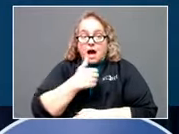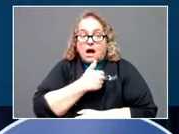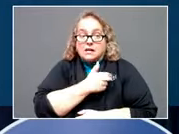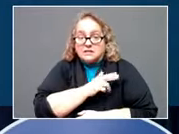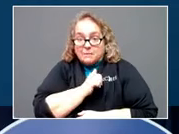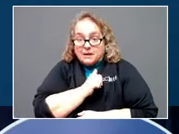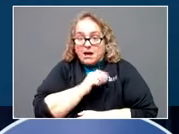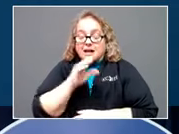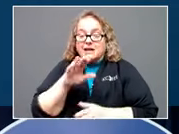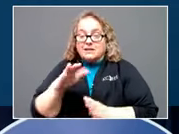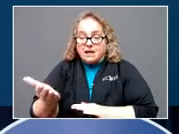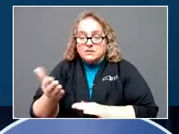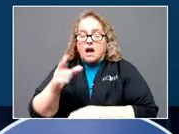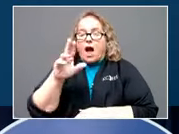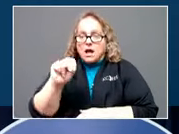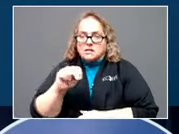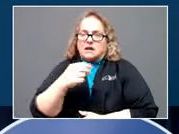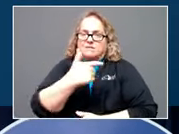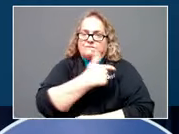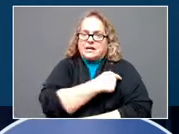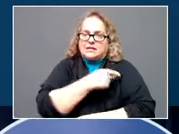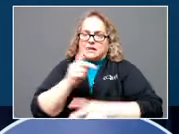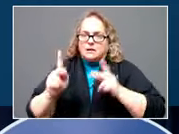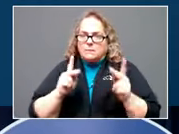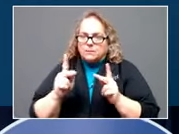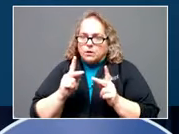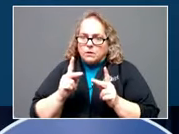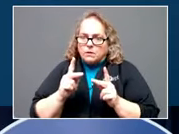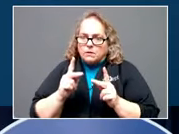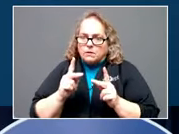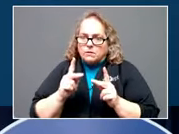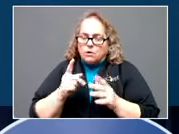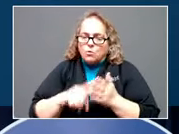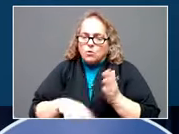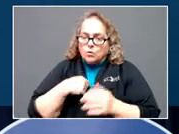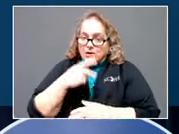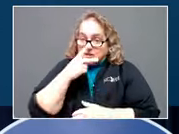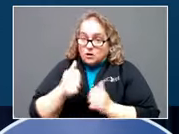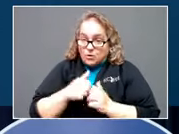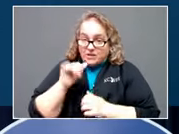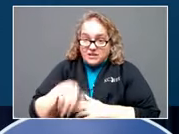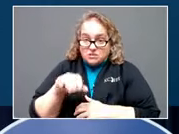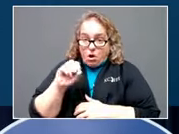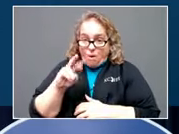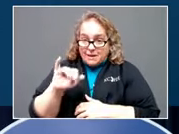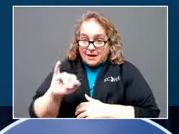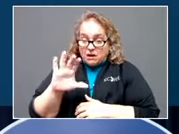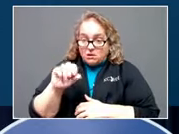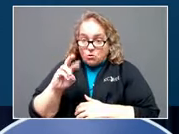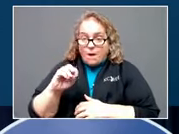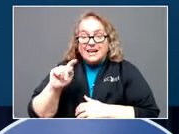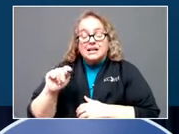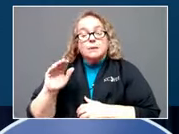are unvaccinated individuals. What we're seeing with this one is it appears for most people,